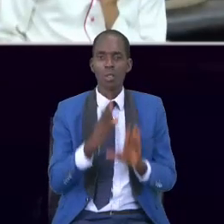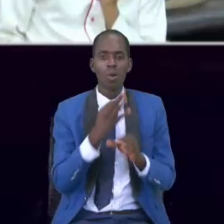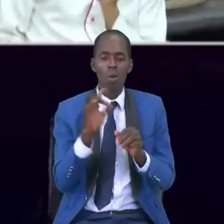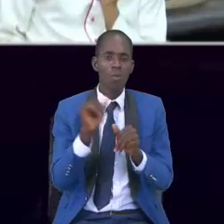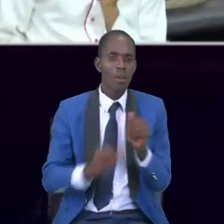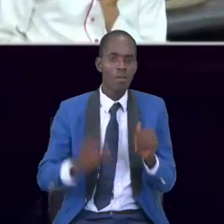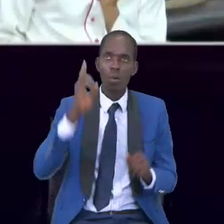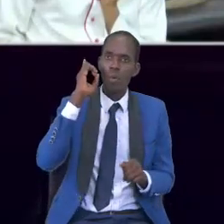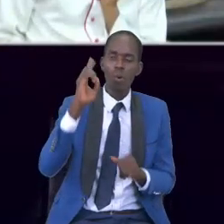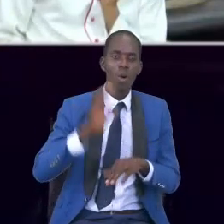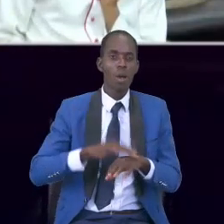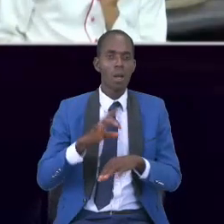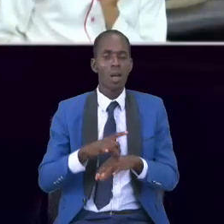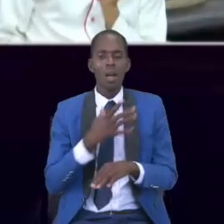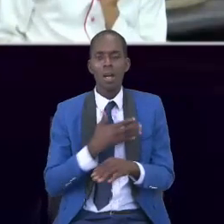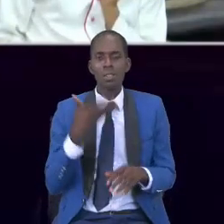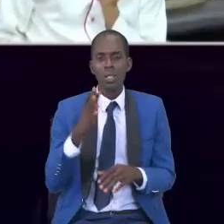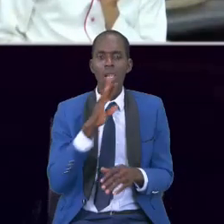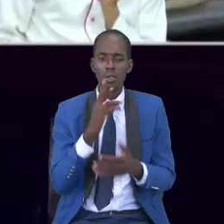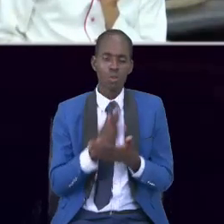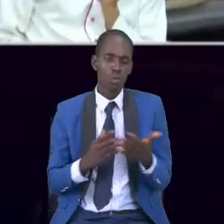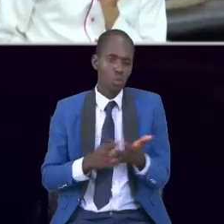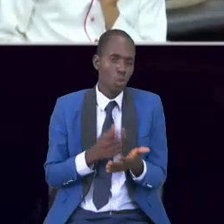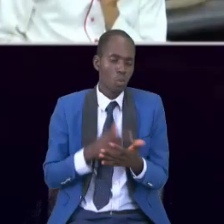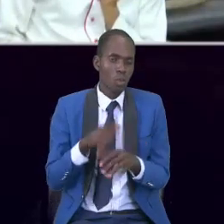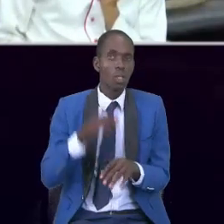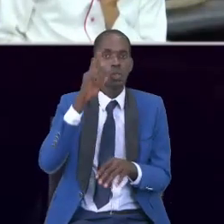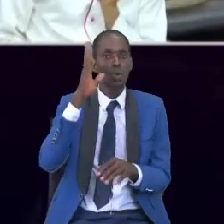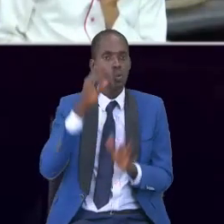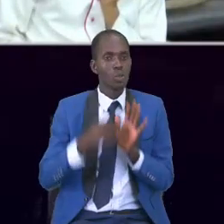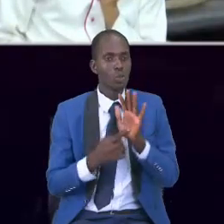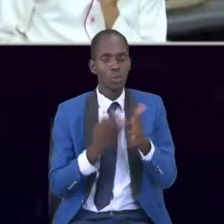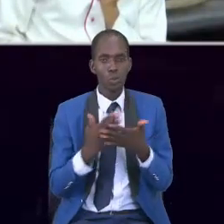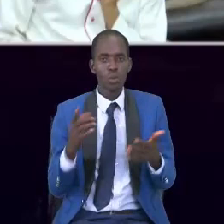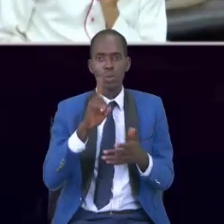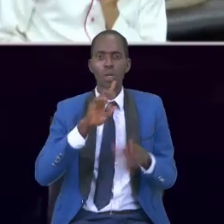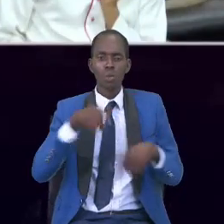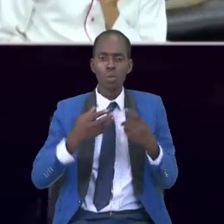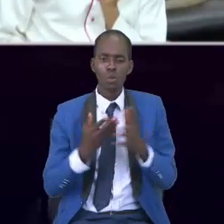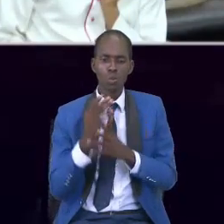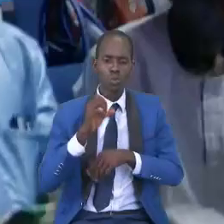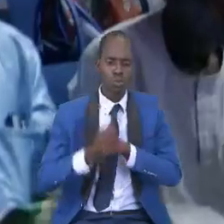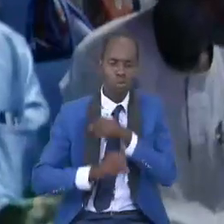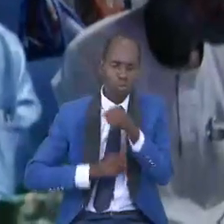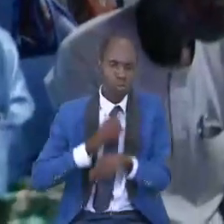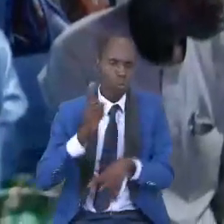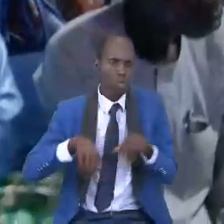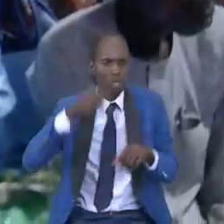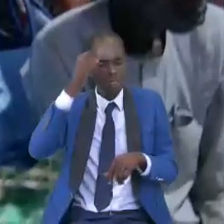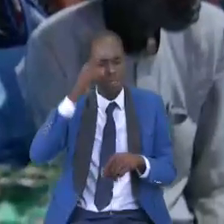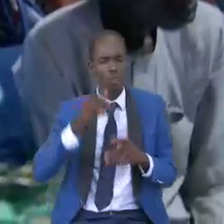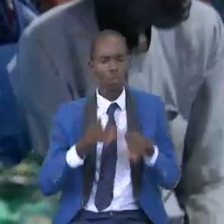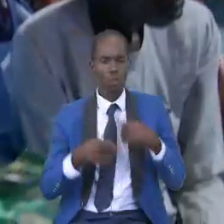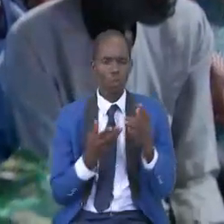you, if you're going through suffering you can't understand, you're going through situations you cannot understand, everything is confused and you're